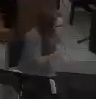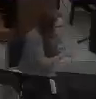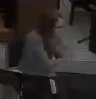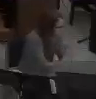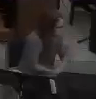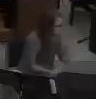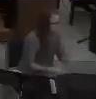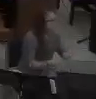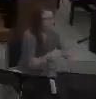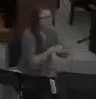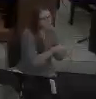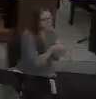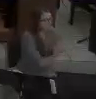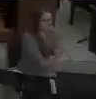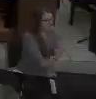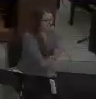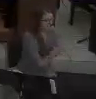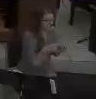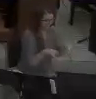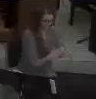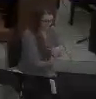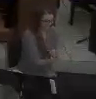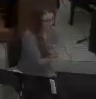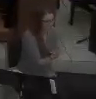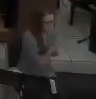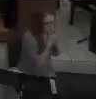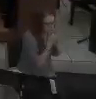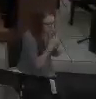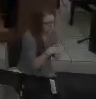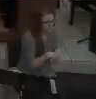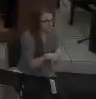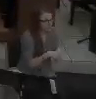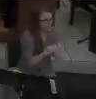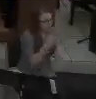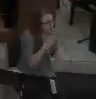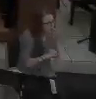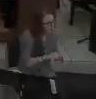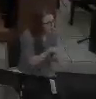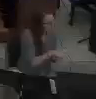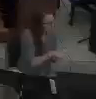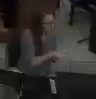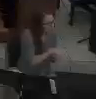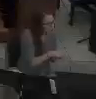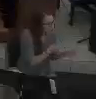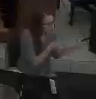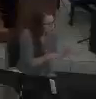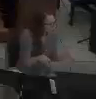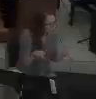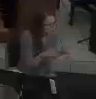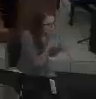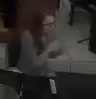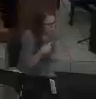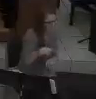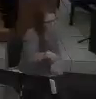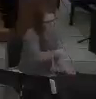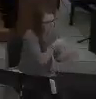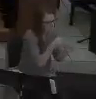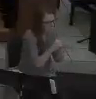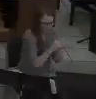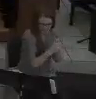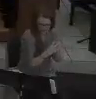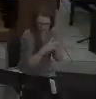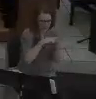page 5, coming up this Saturday, it's the old school party and dance with a